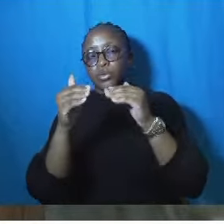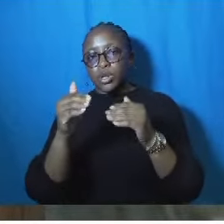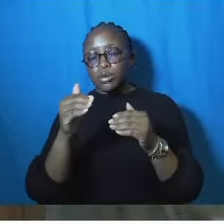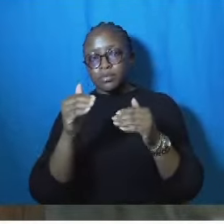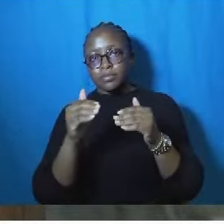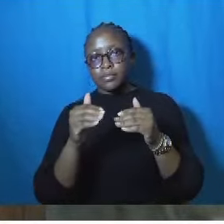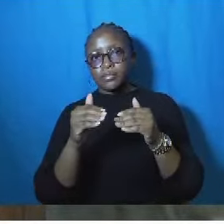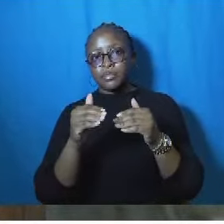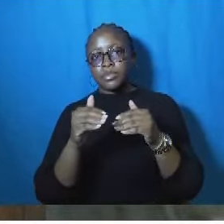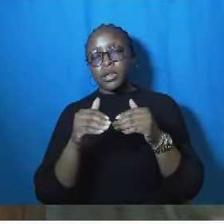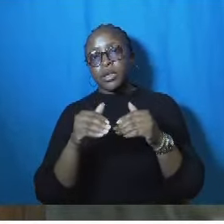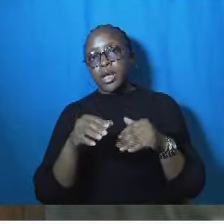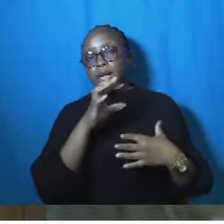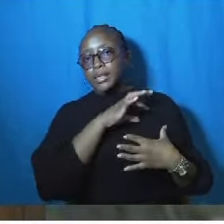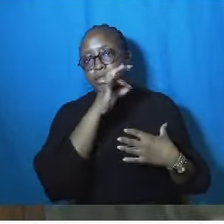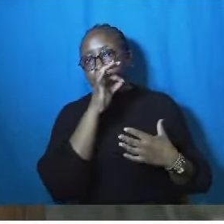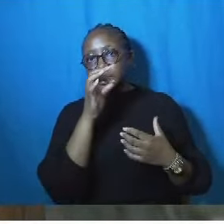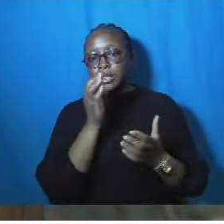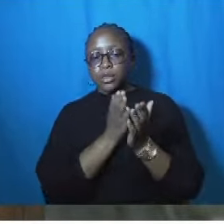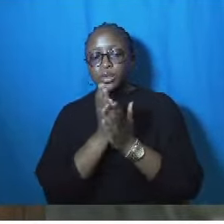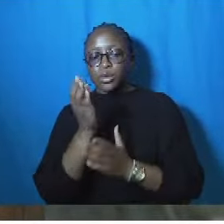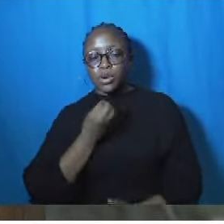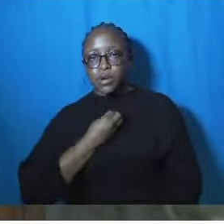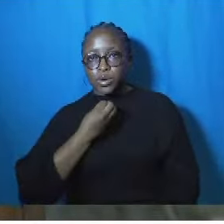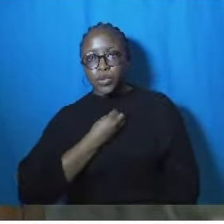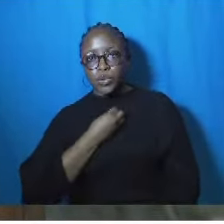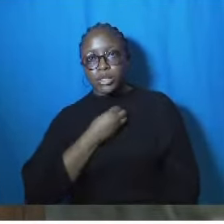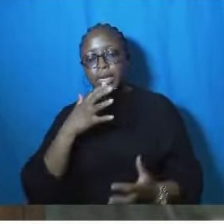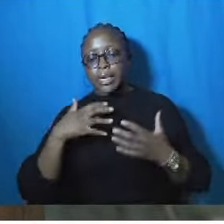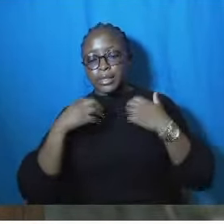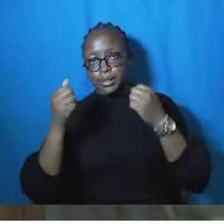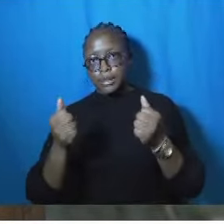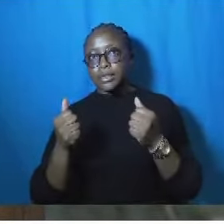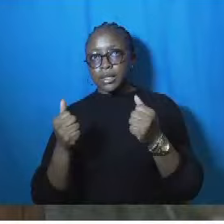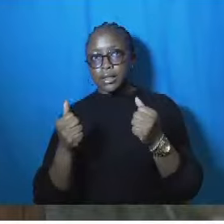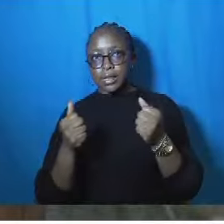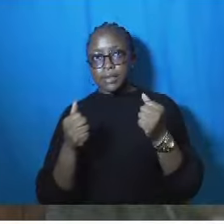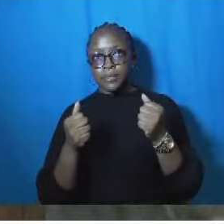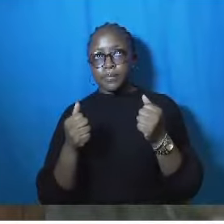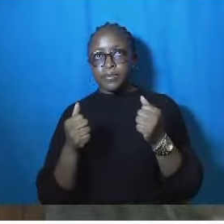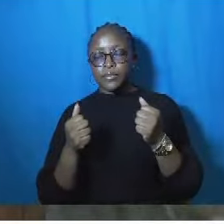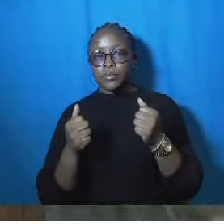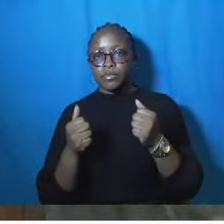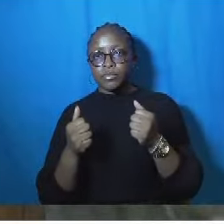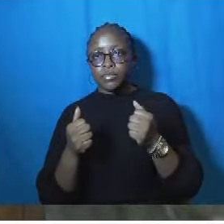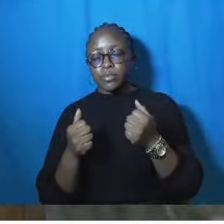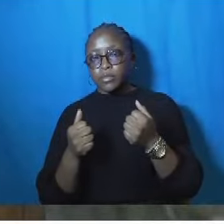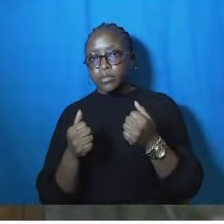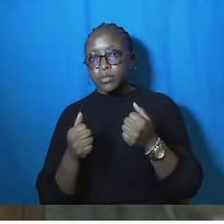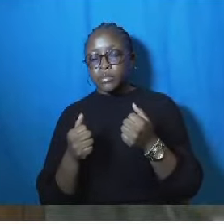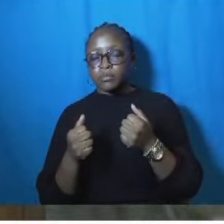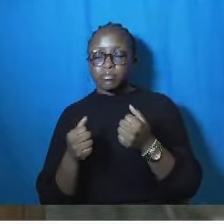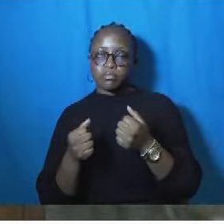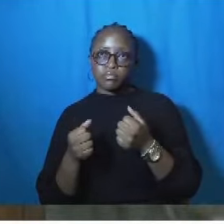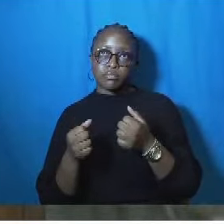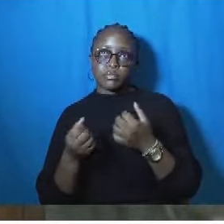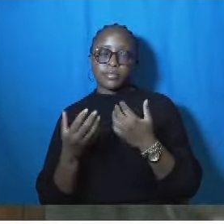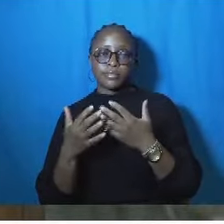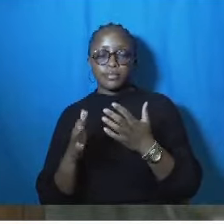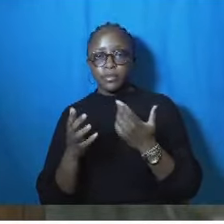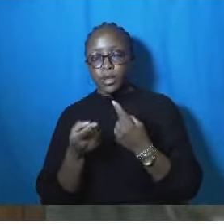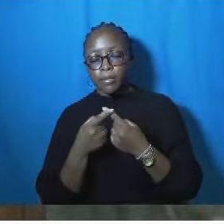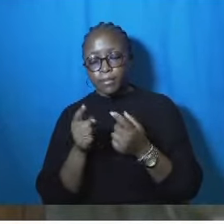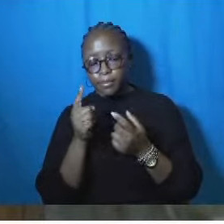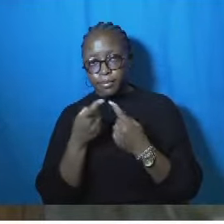failures. But if we turn our eyes and focus on our counselor, the Spirit of Truth, he shall lead us